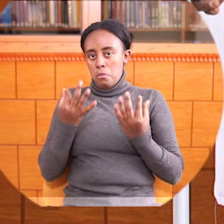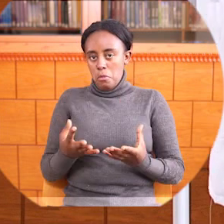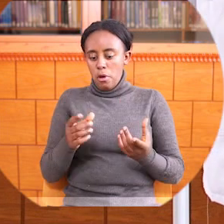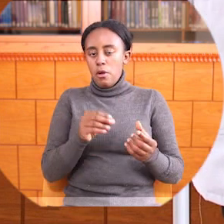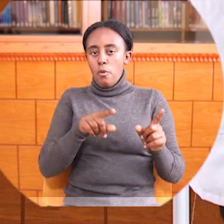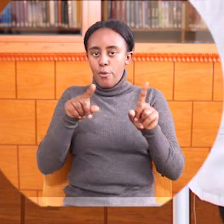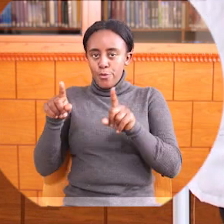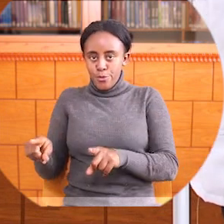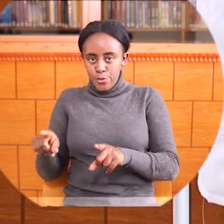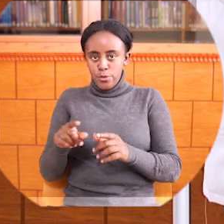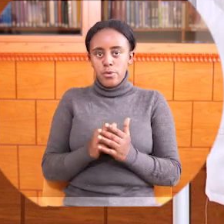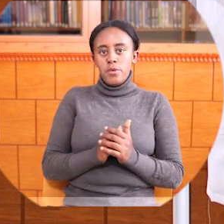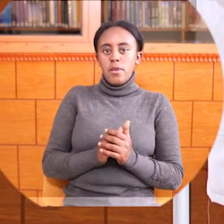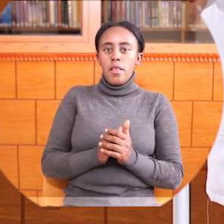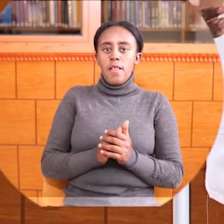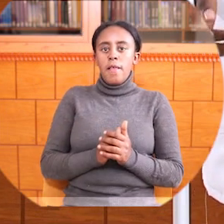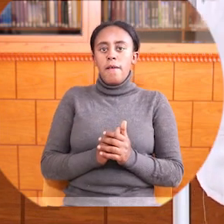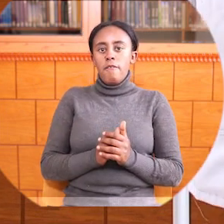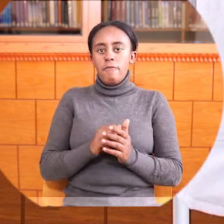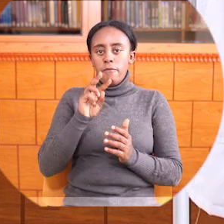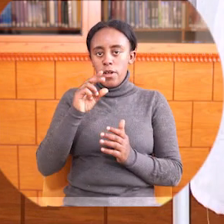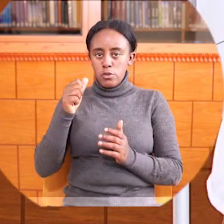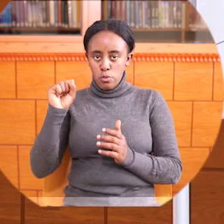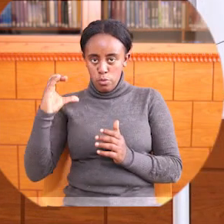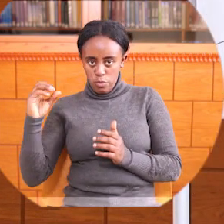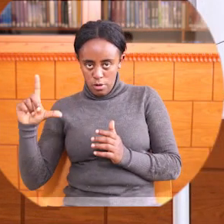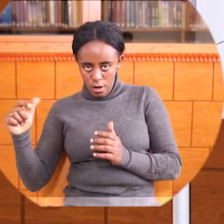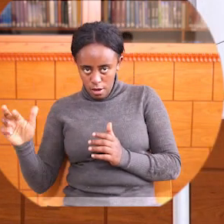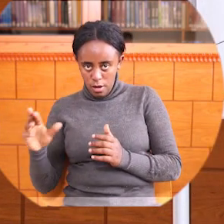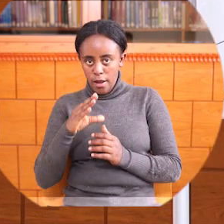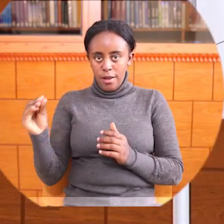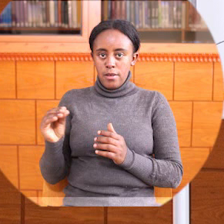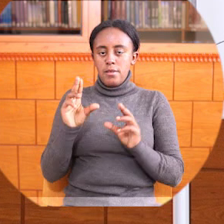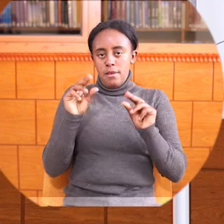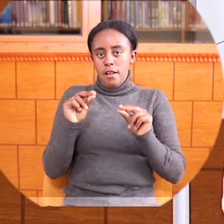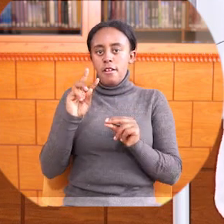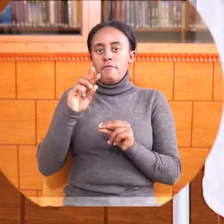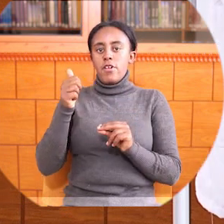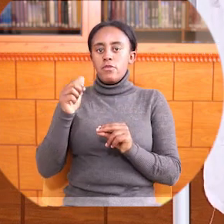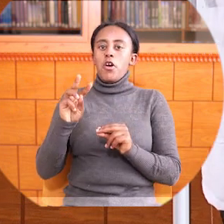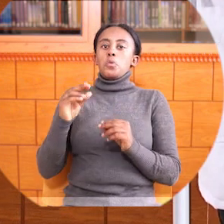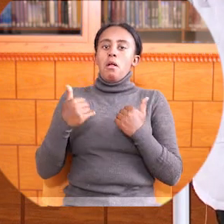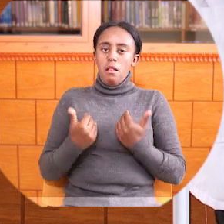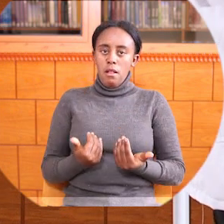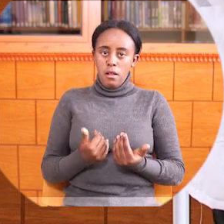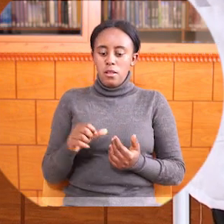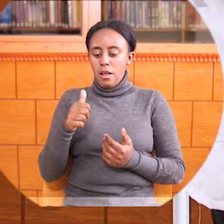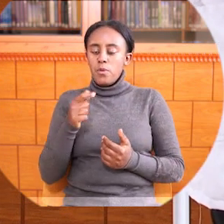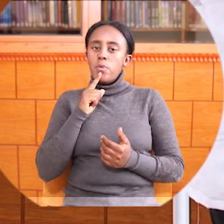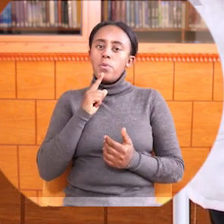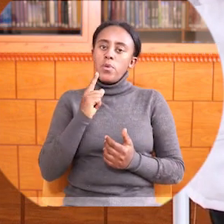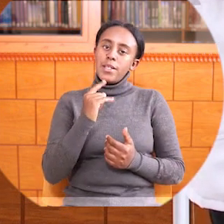also some plants are vascular plants and some of them are non-vascular plants. The another one